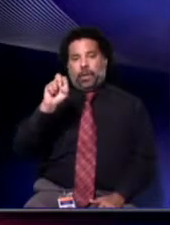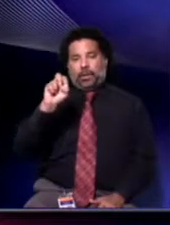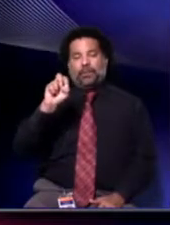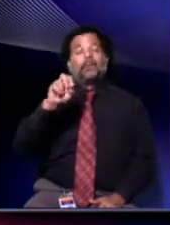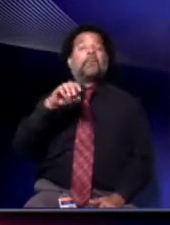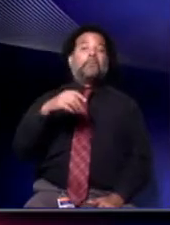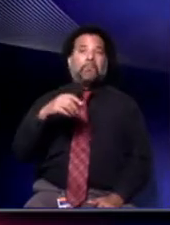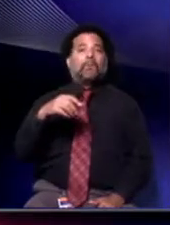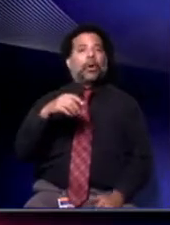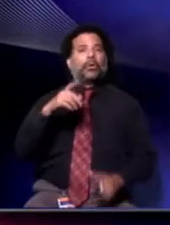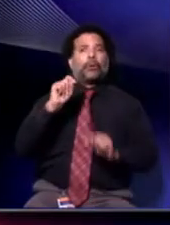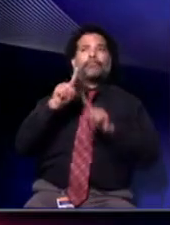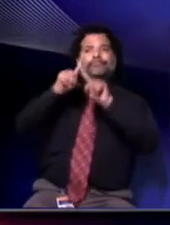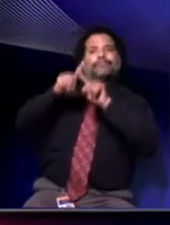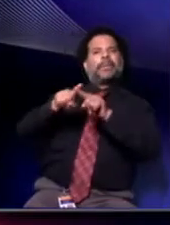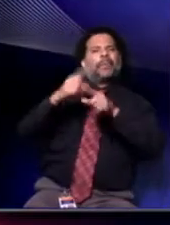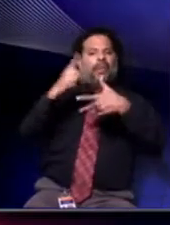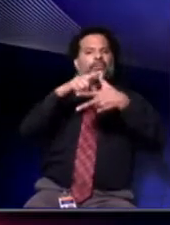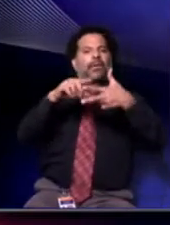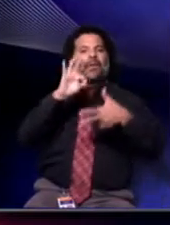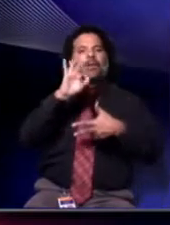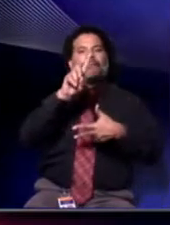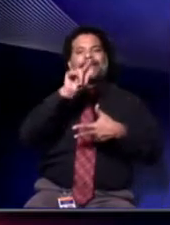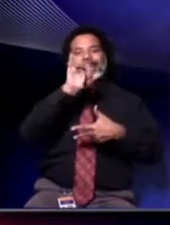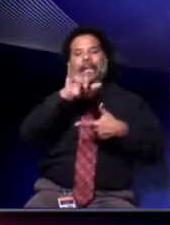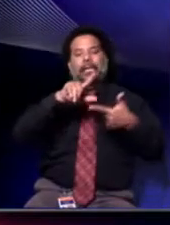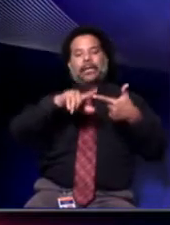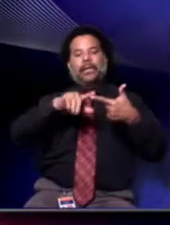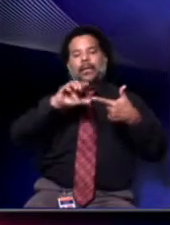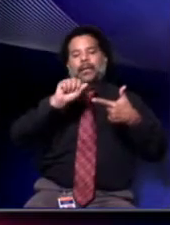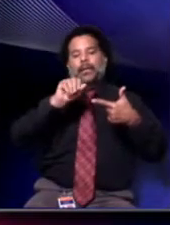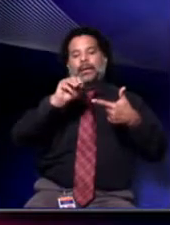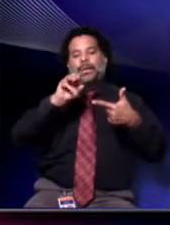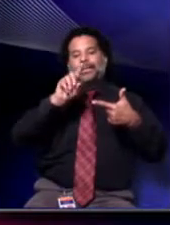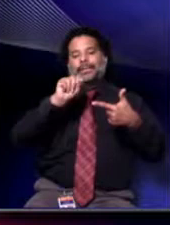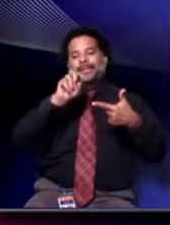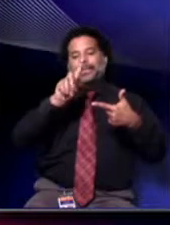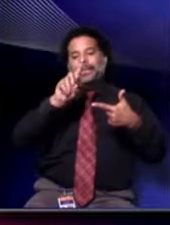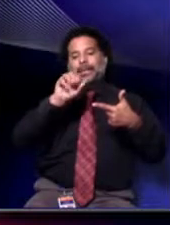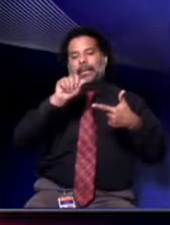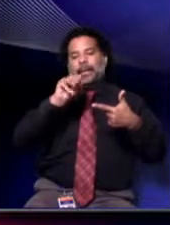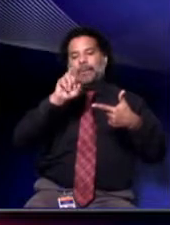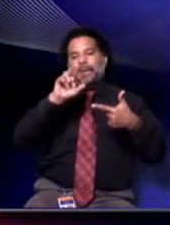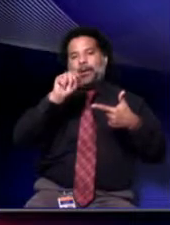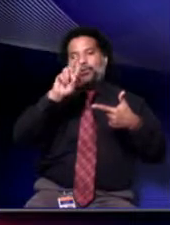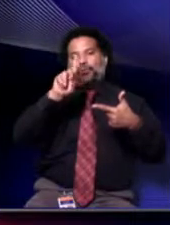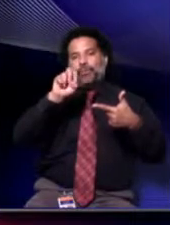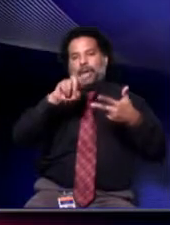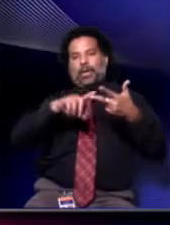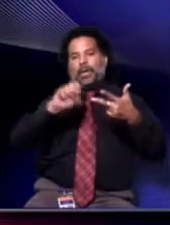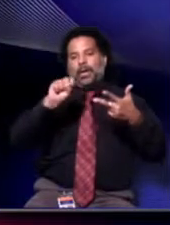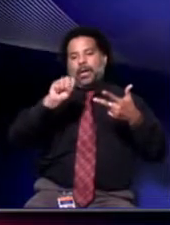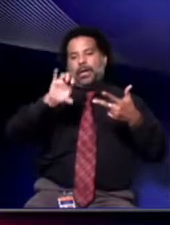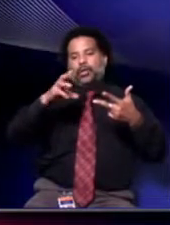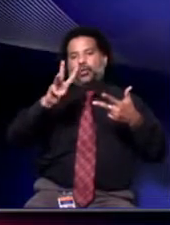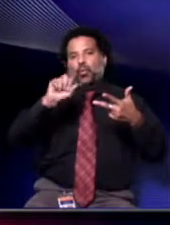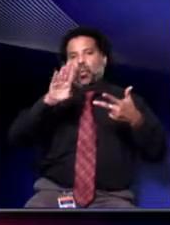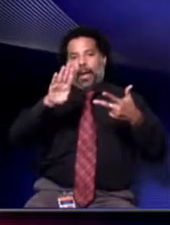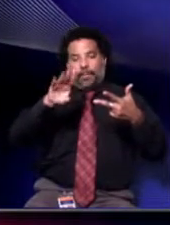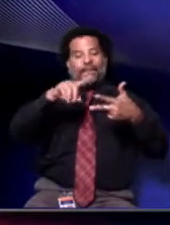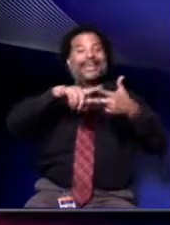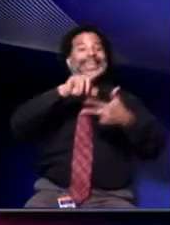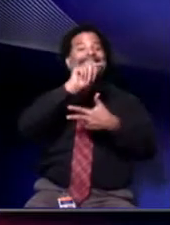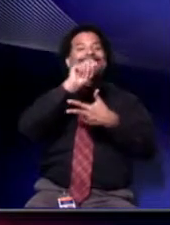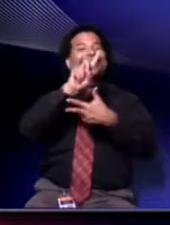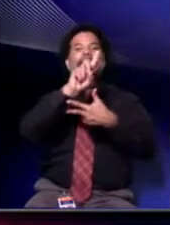terms of the big three, which are Fidelity, TD Ameritrade, and Schwab. TD is the only one that does not create